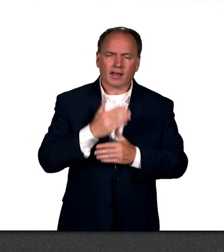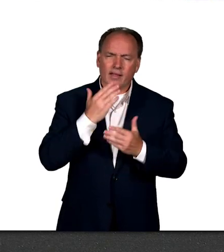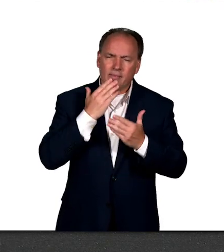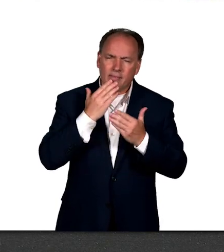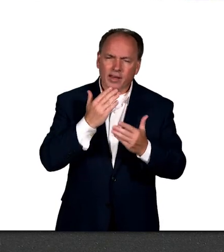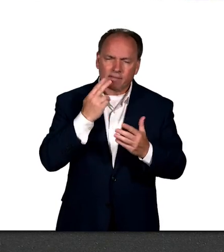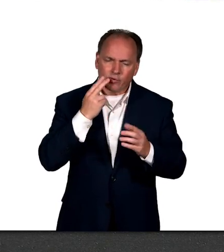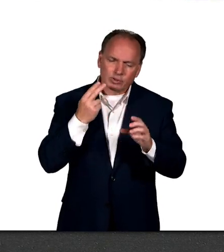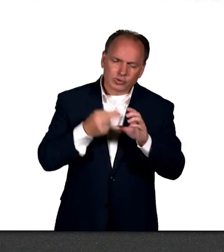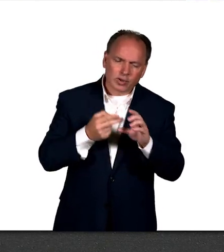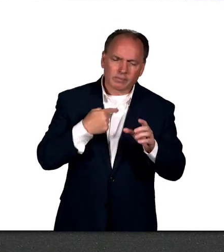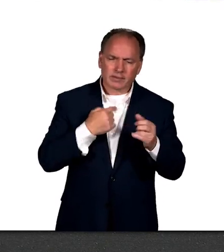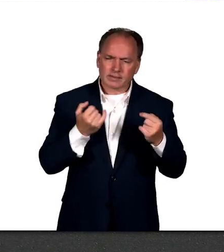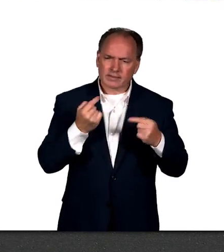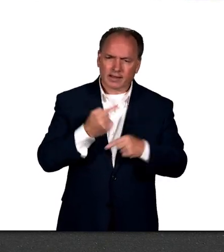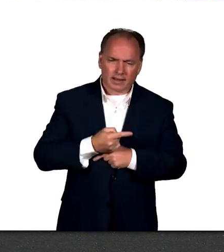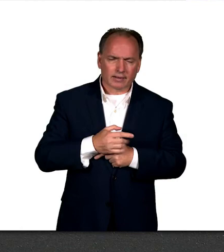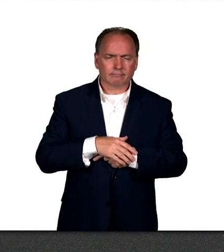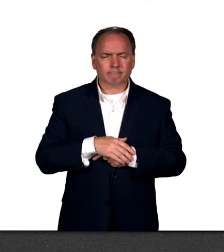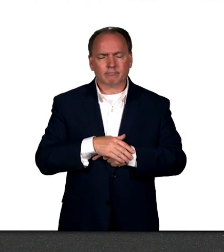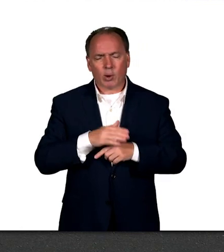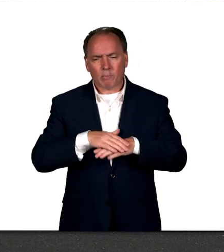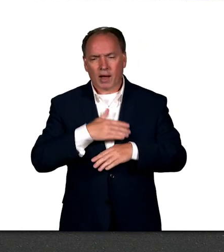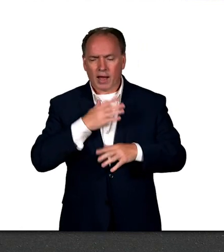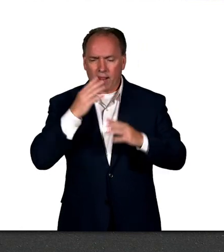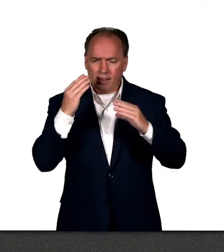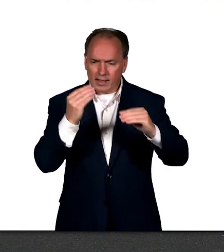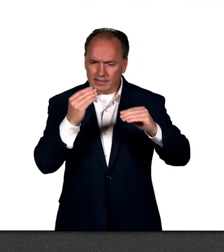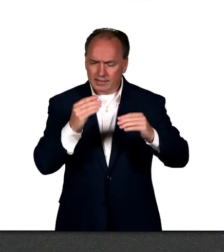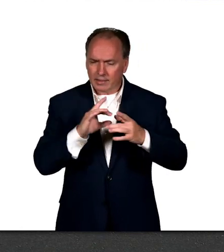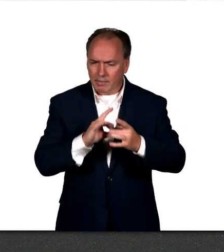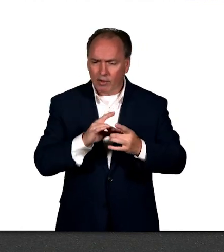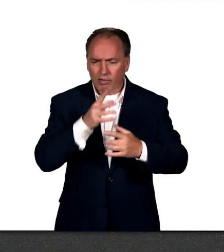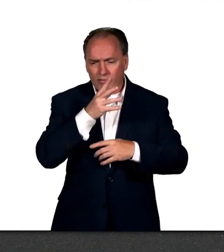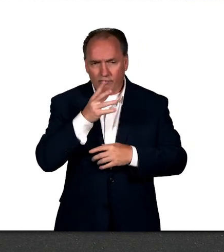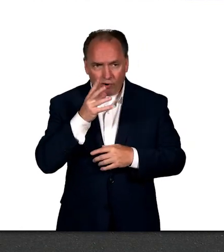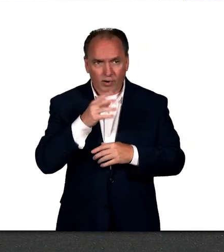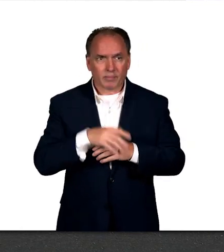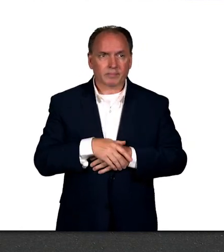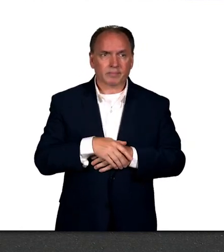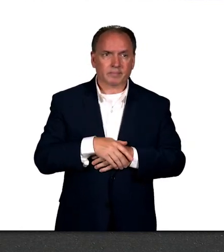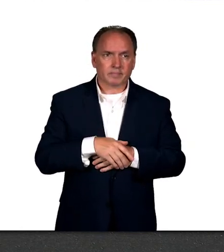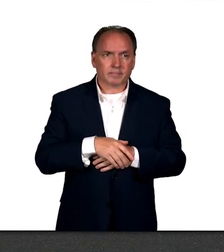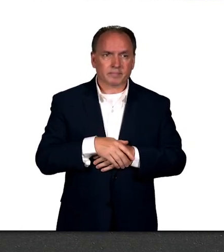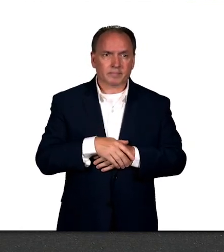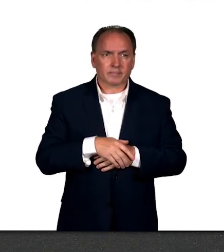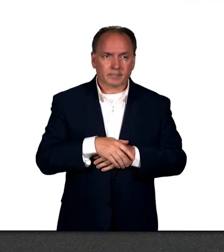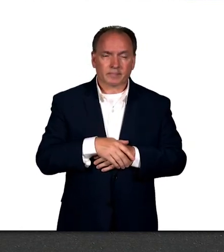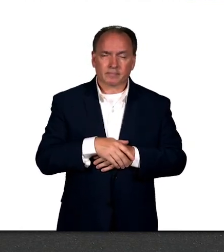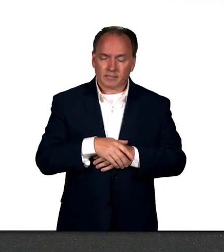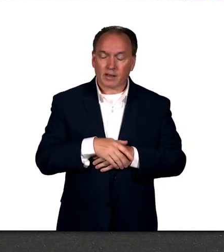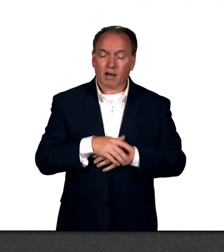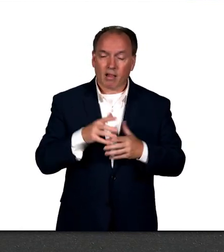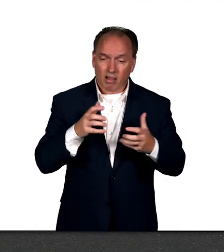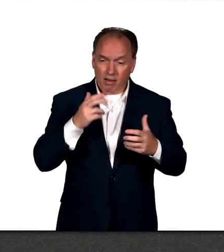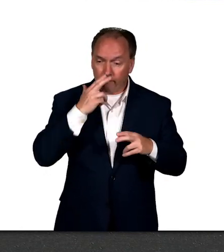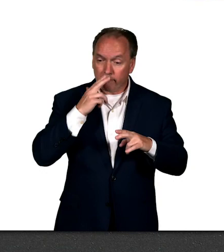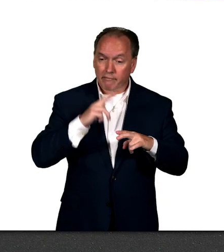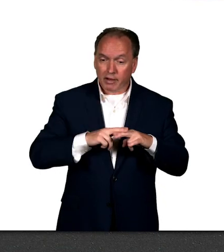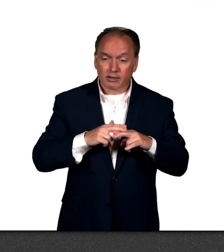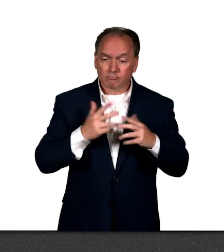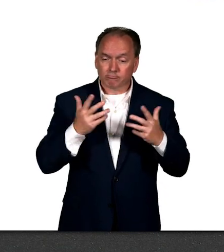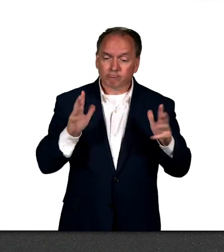Thank you so much for joining me on my lesson about the farm. It's been a lot of